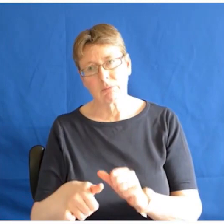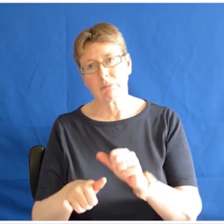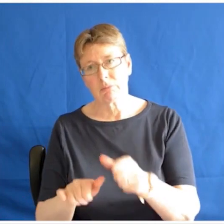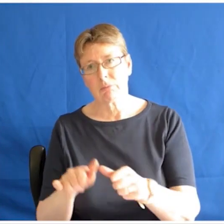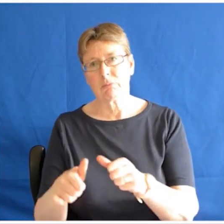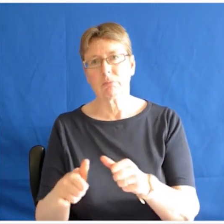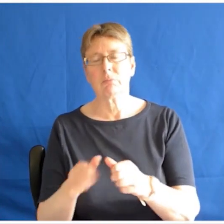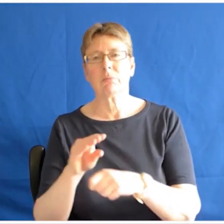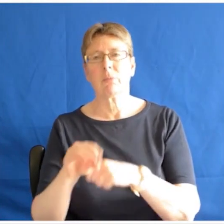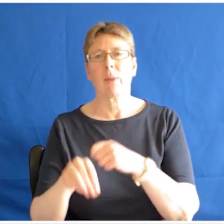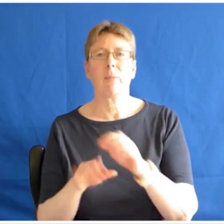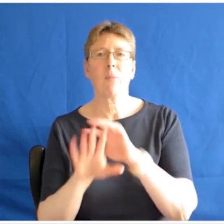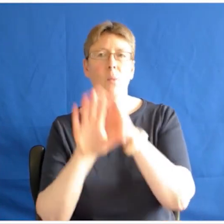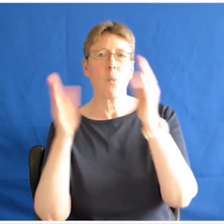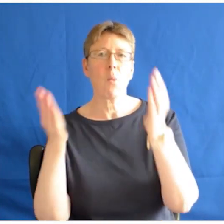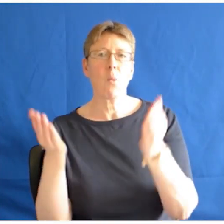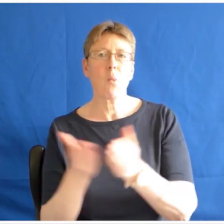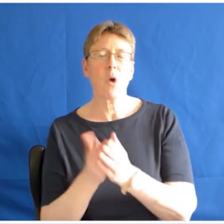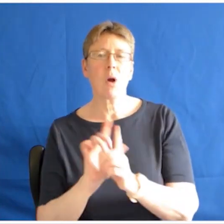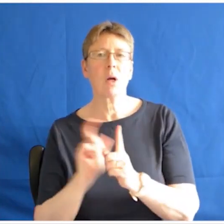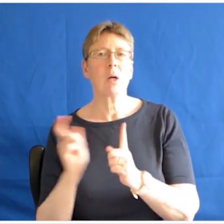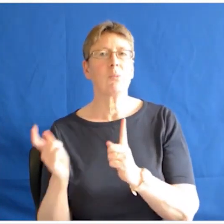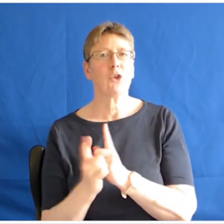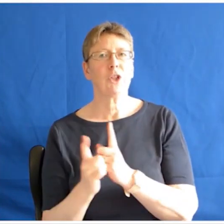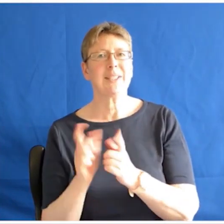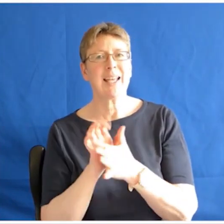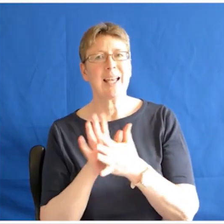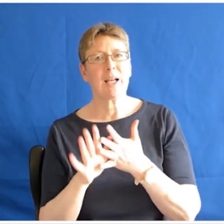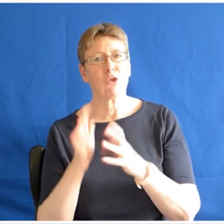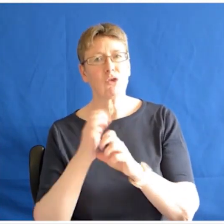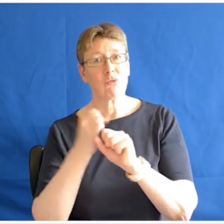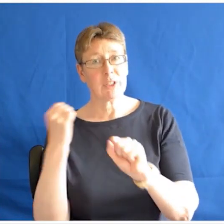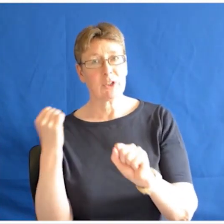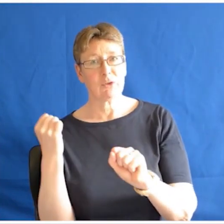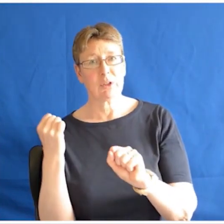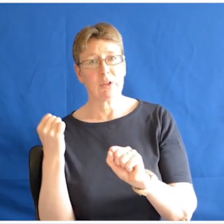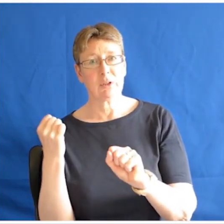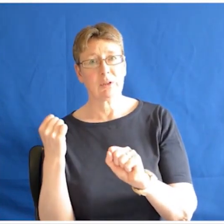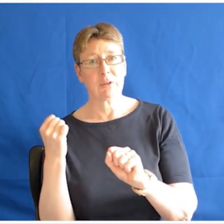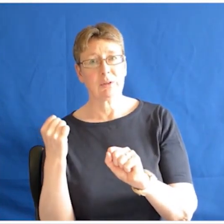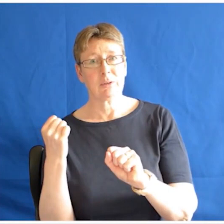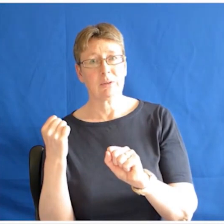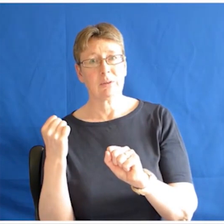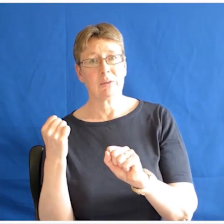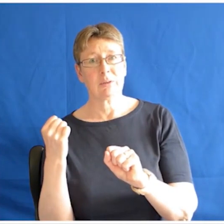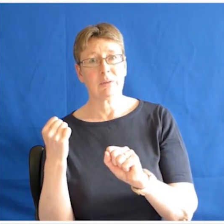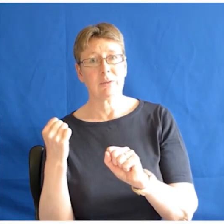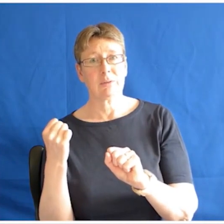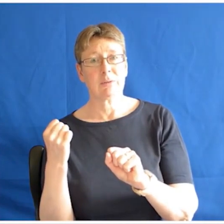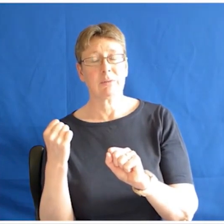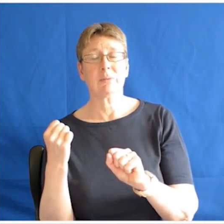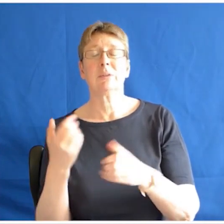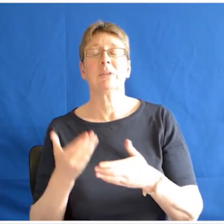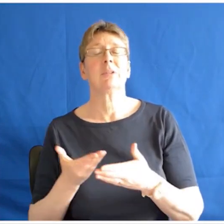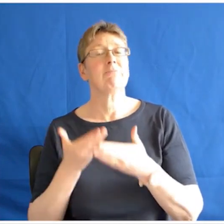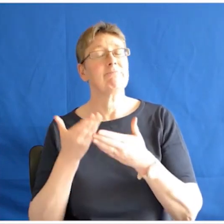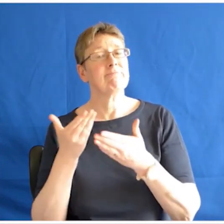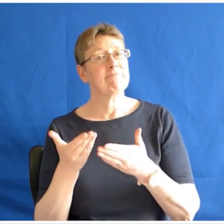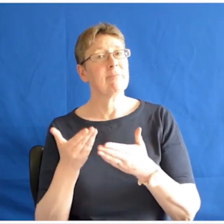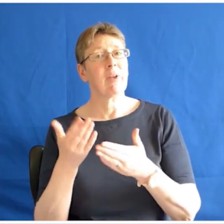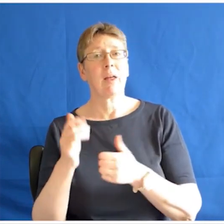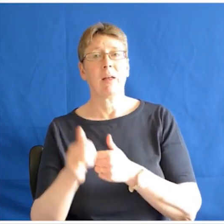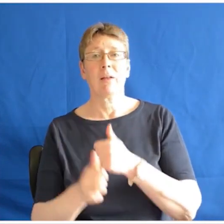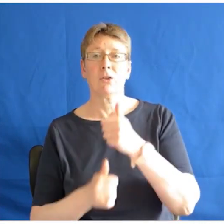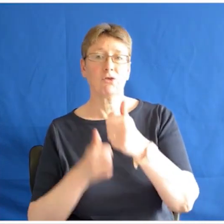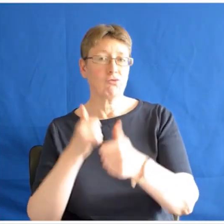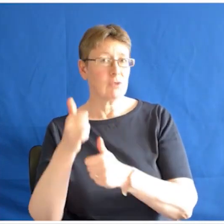As you move on to take your place in the worldwide community of Edinburgh graduates, we are very pleased to offer